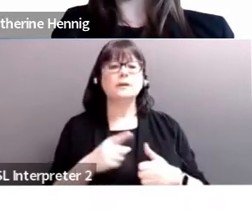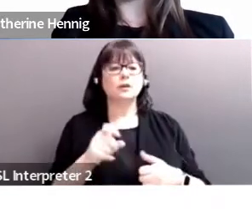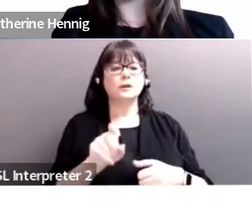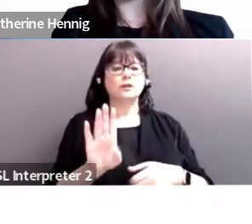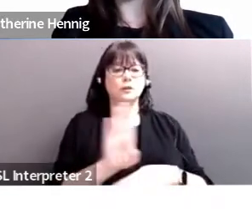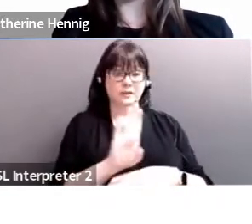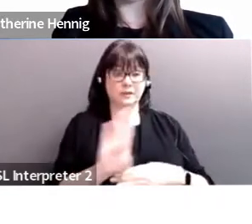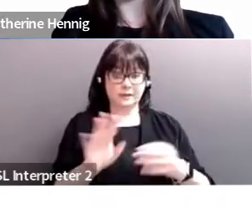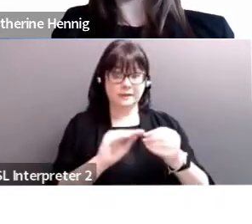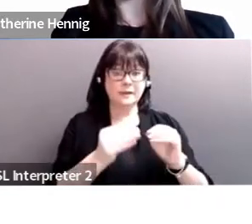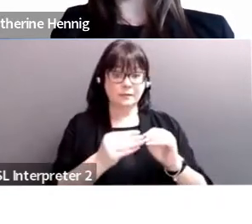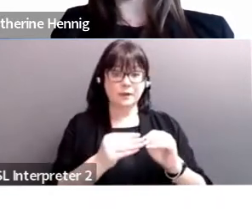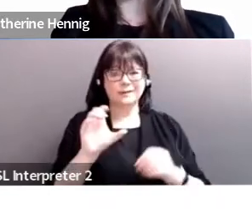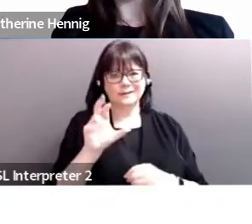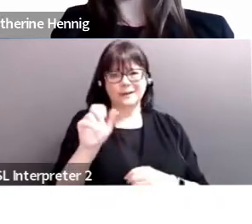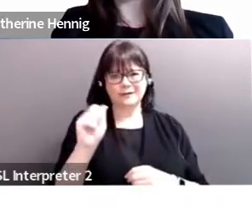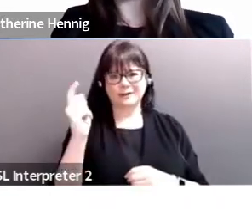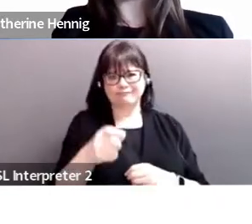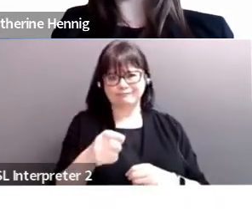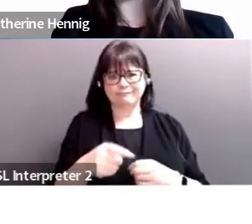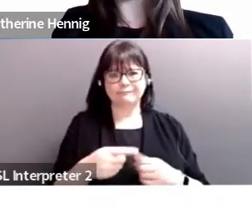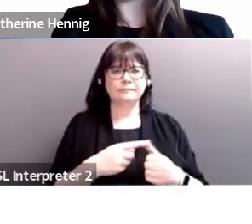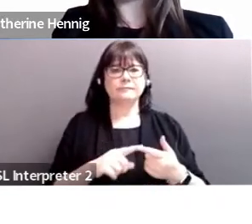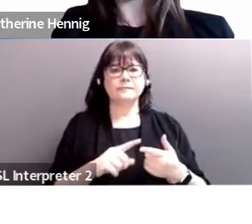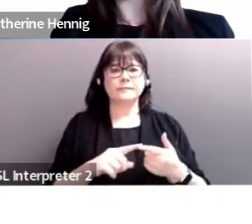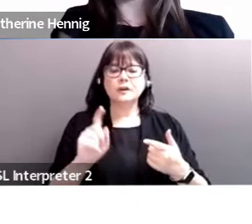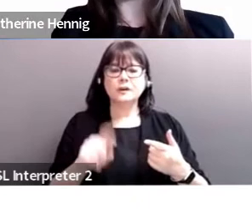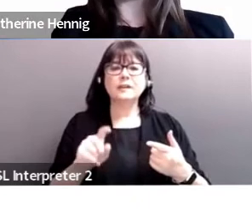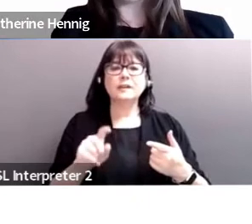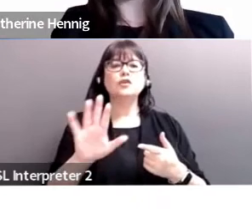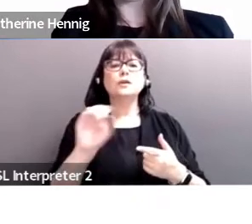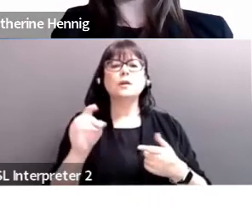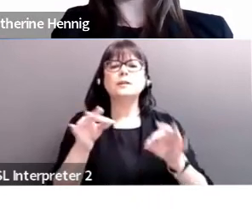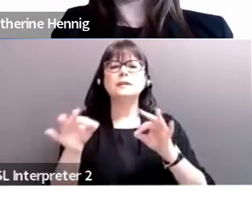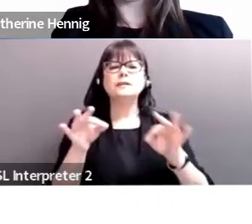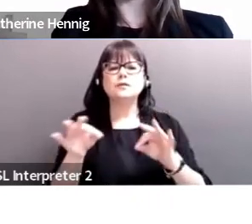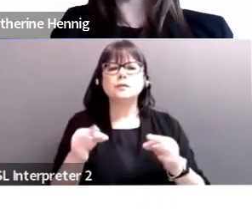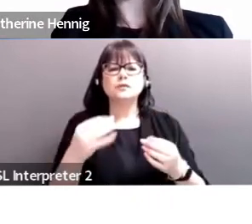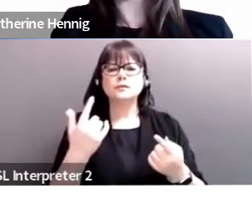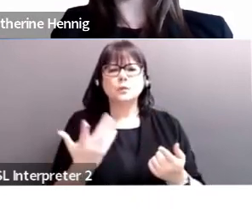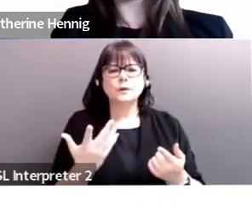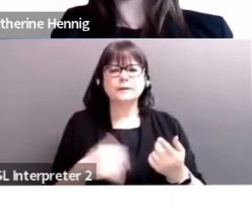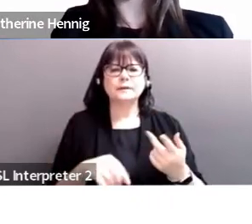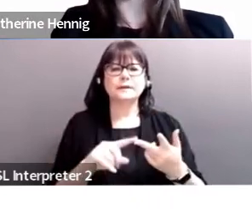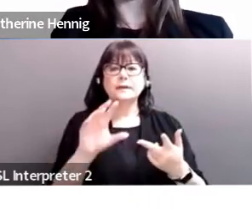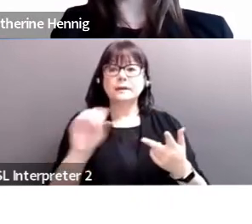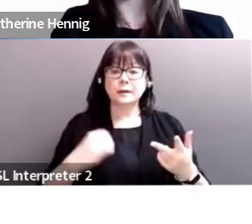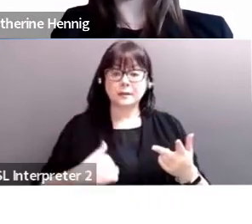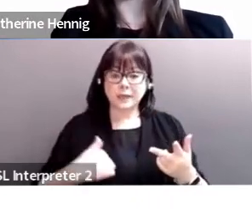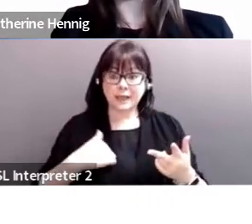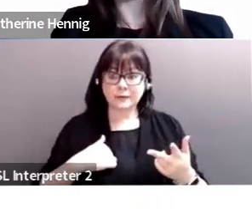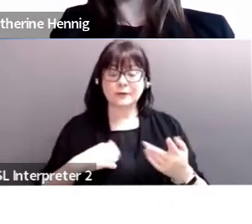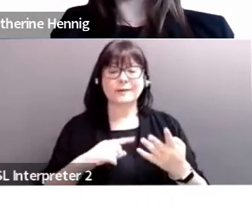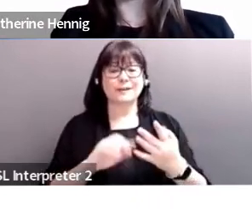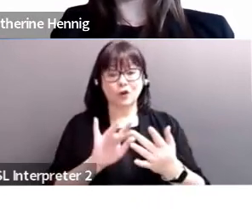number, which you'll get from CRA. You need a compelling company description, your company address, your contact information, of course, so